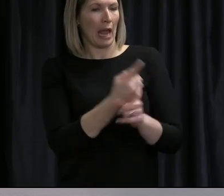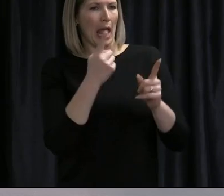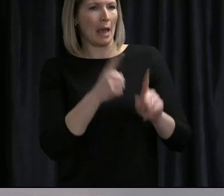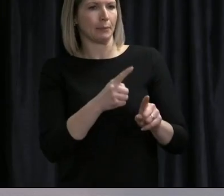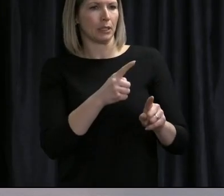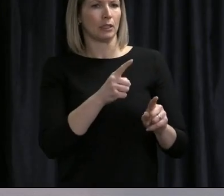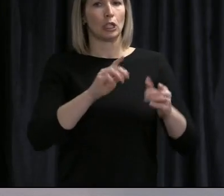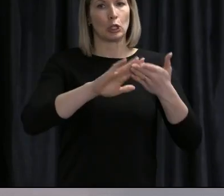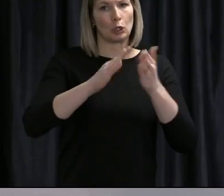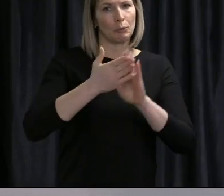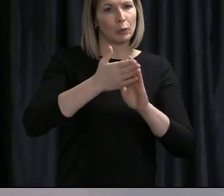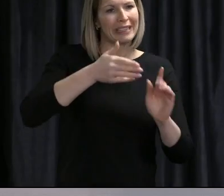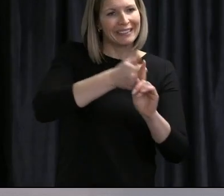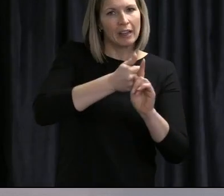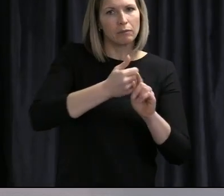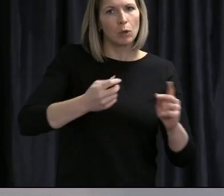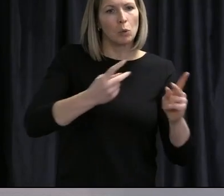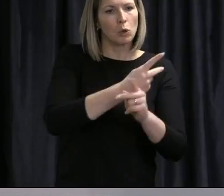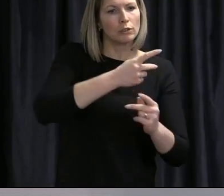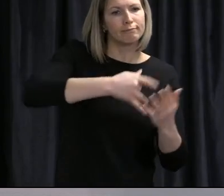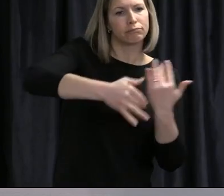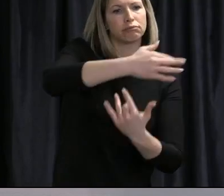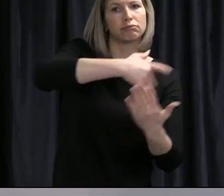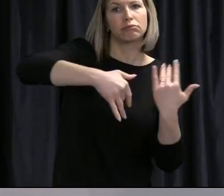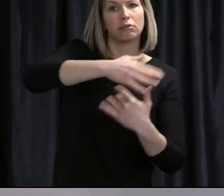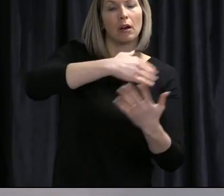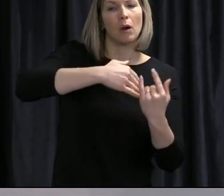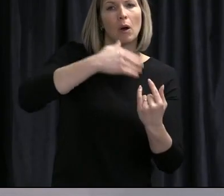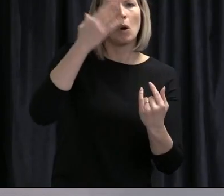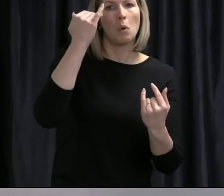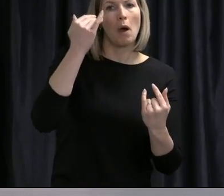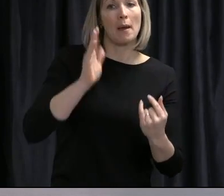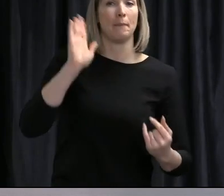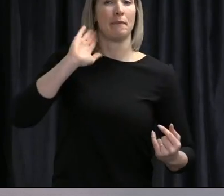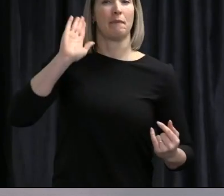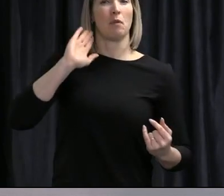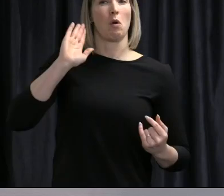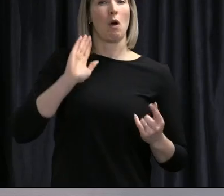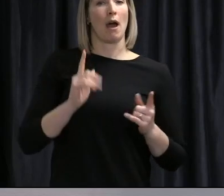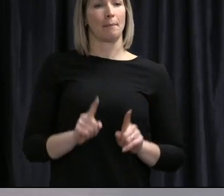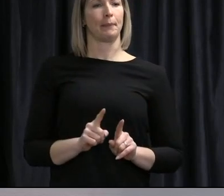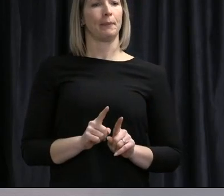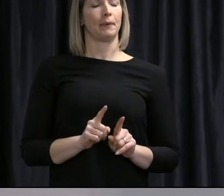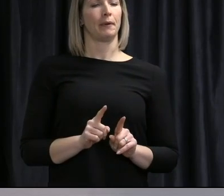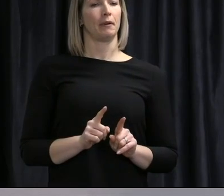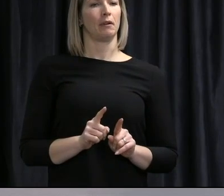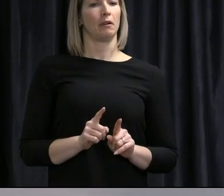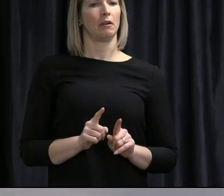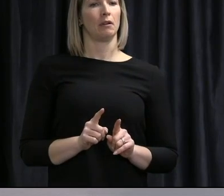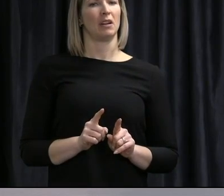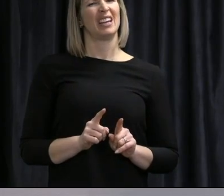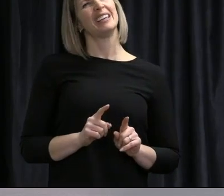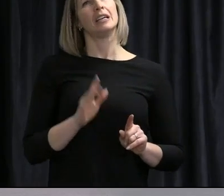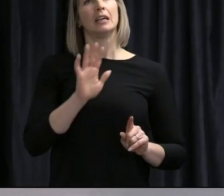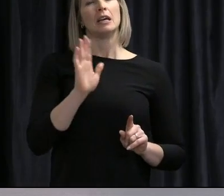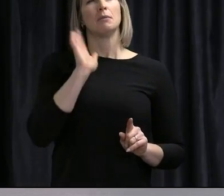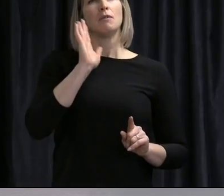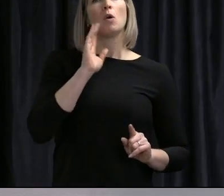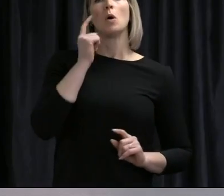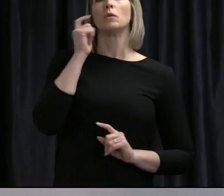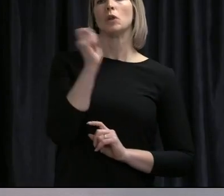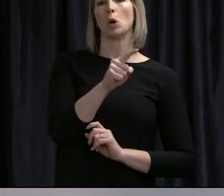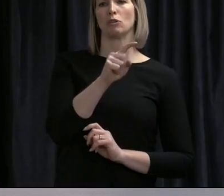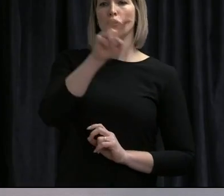community transmission within our communities. So before this, it was kind of connected to travelers, and what we've seen